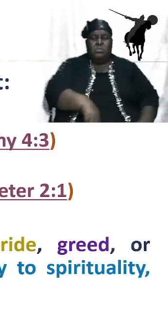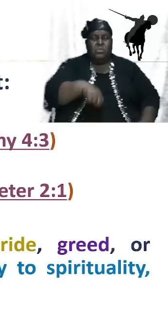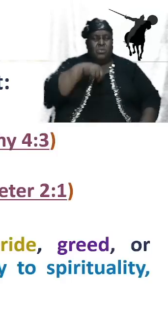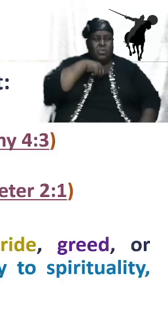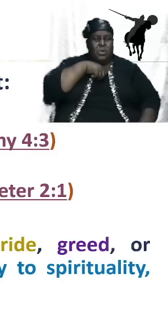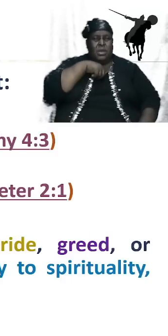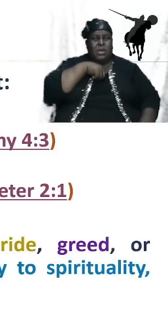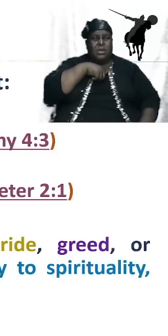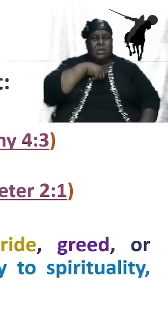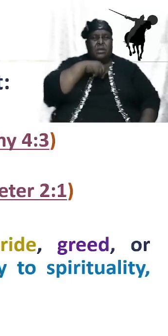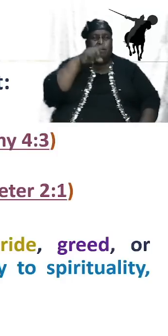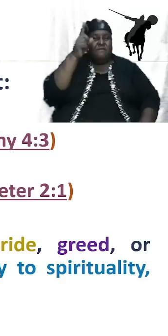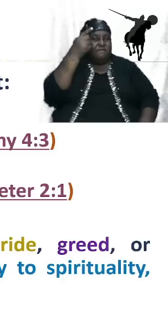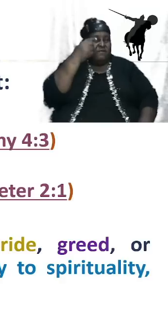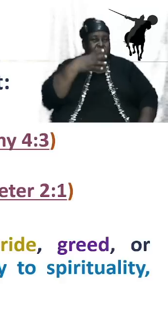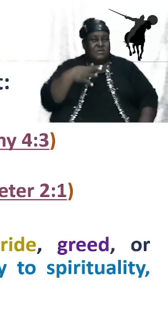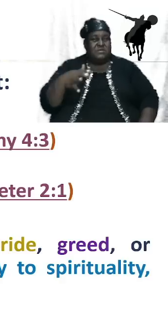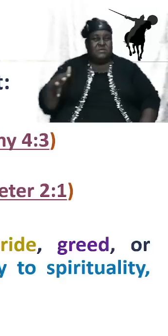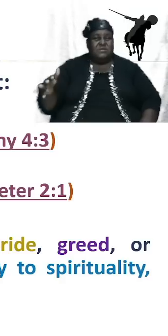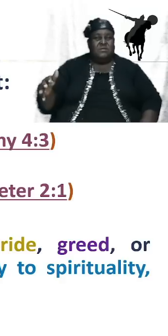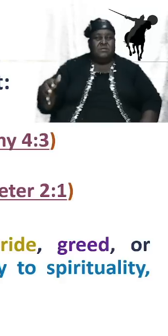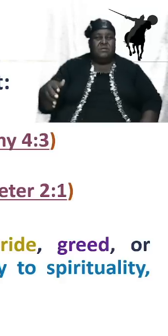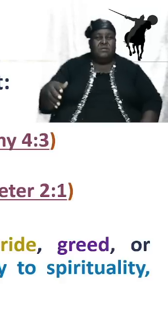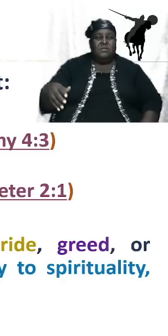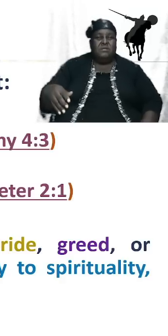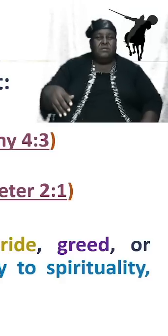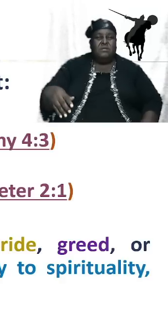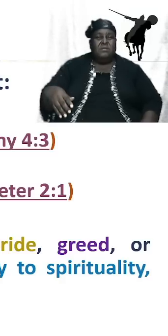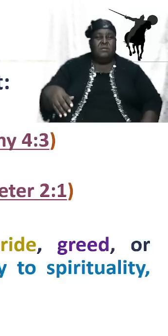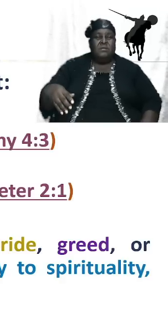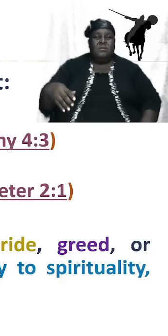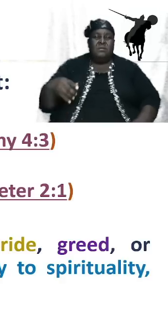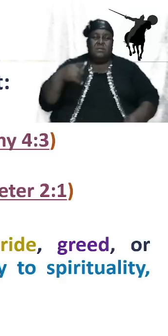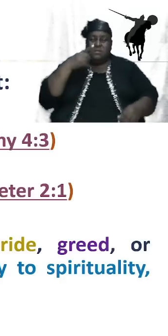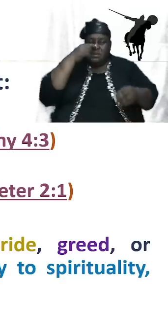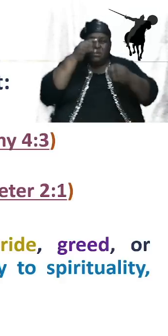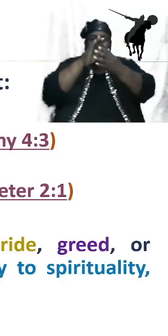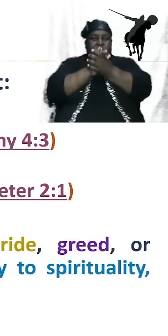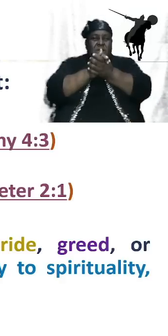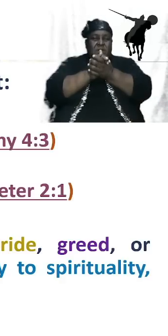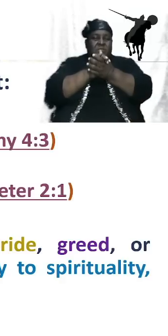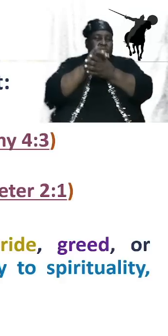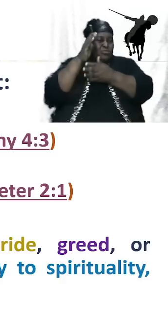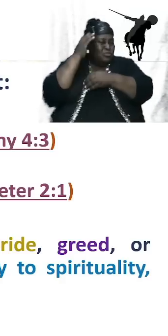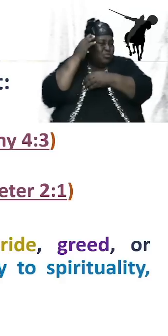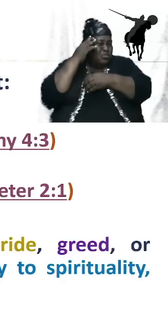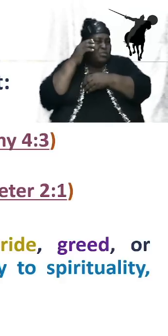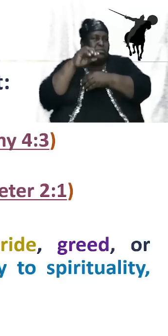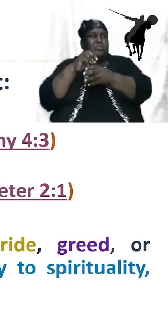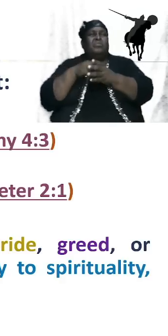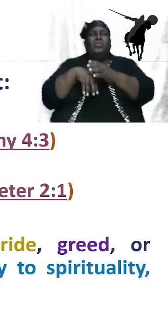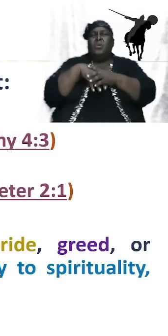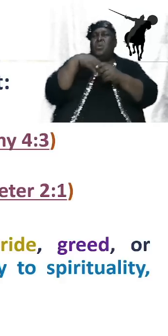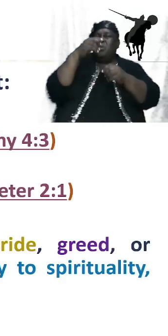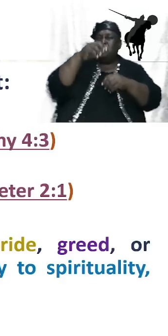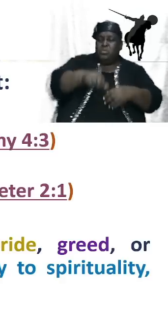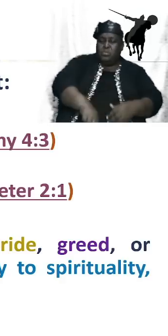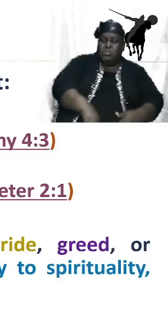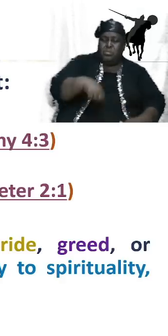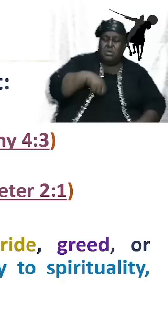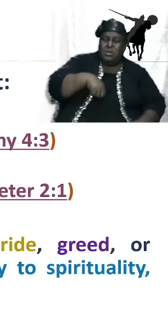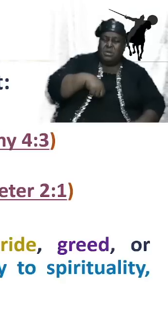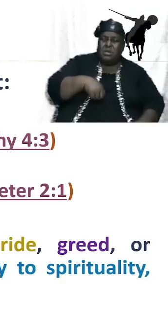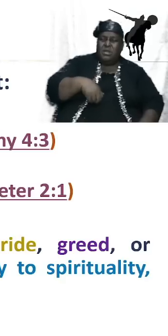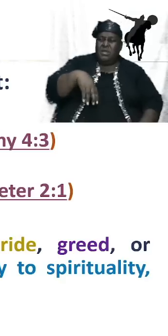That's the first thing. And can I tell you, the devil knows about pride. He is the author of lies. He